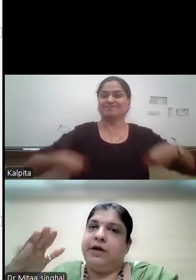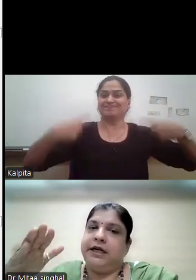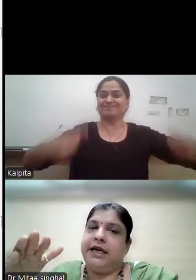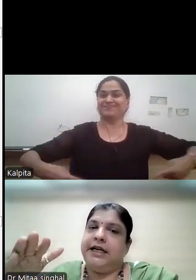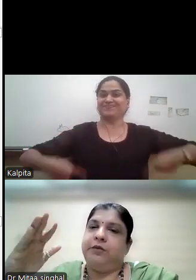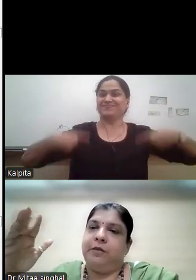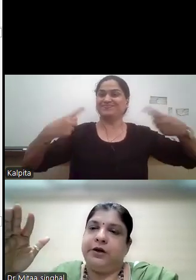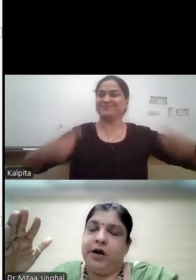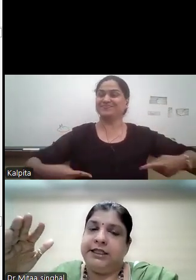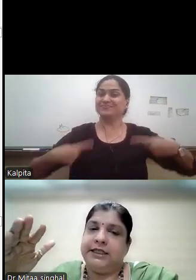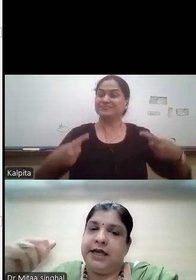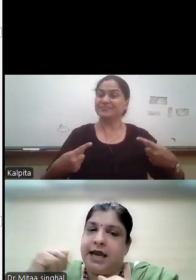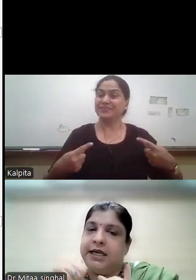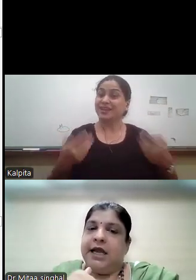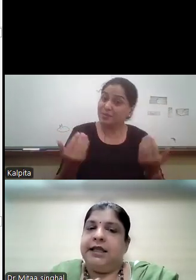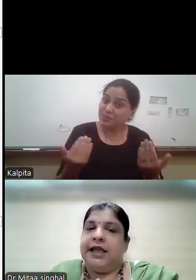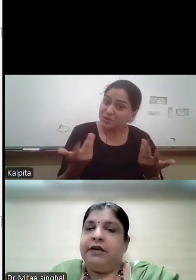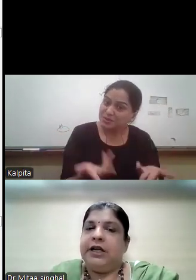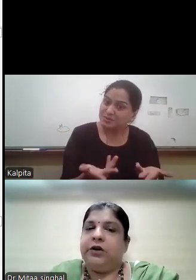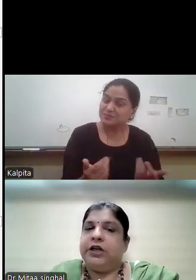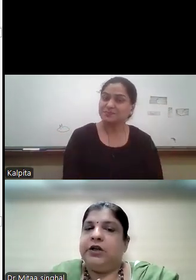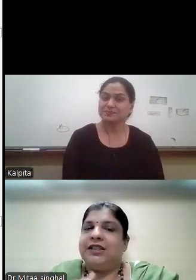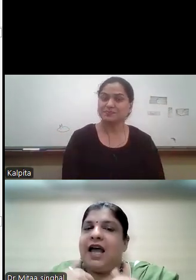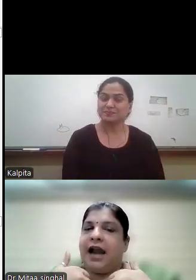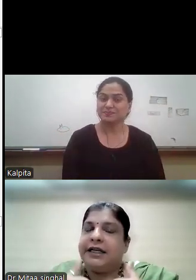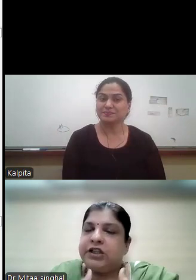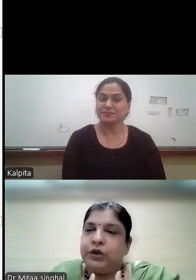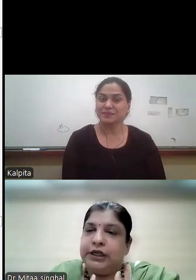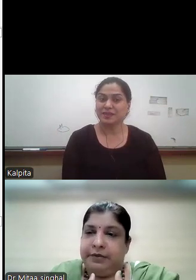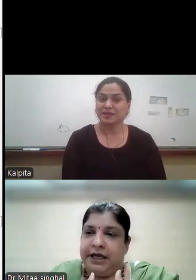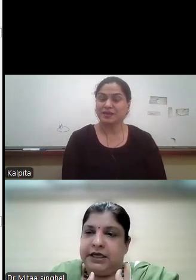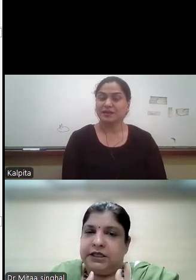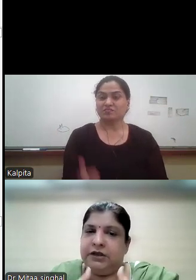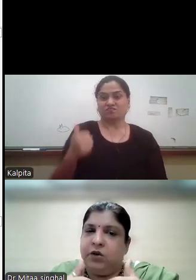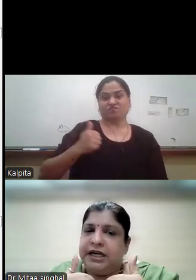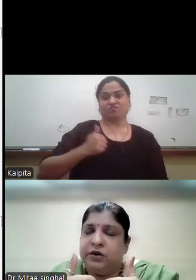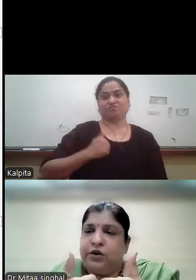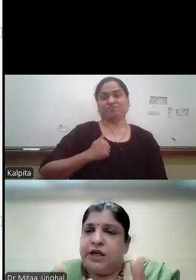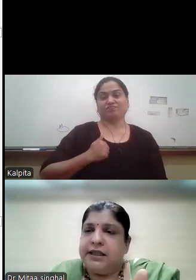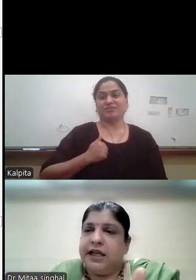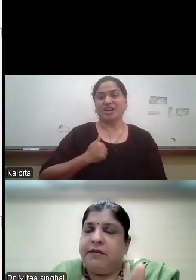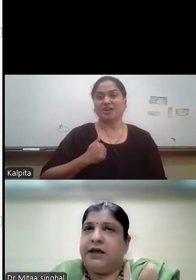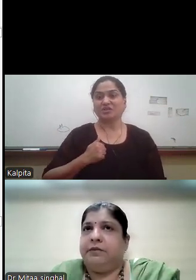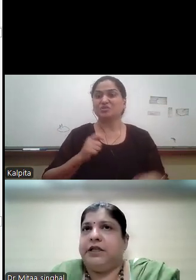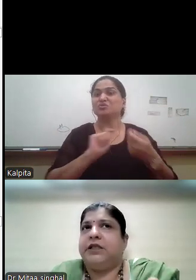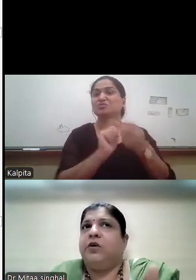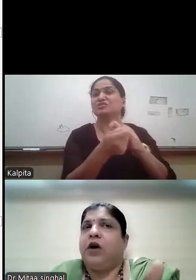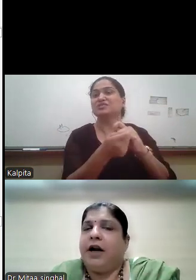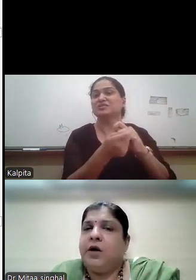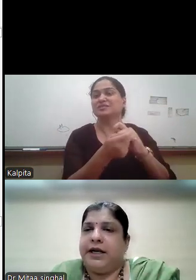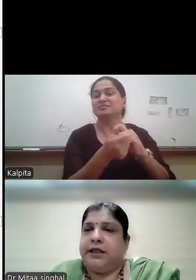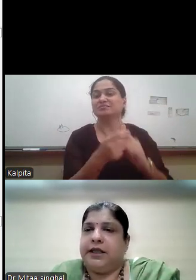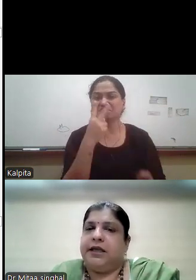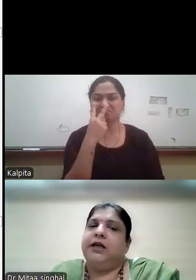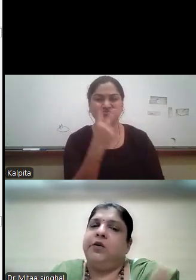doors, proper railings, proper toilet seat height. Then we need to reduce the attitudinal barriers. We don't need to look at them at a person who